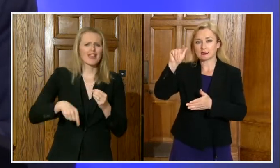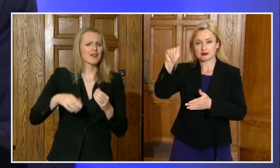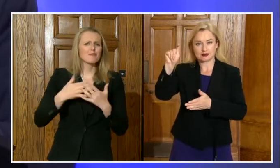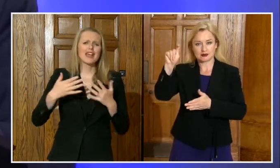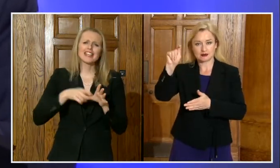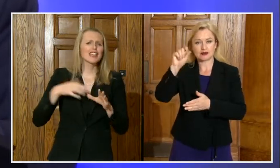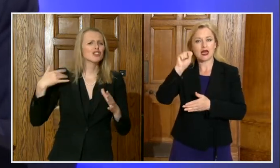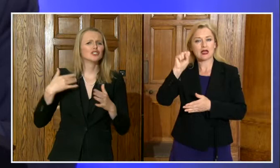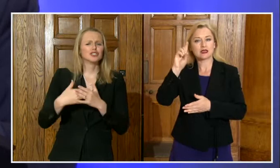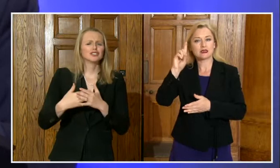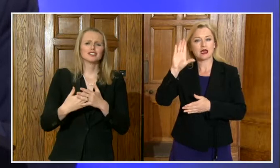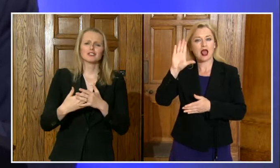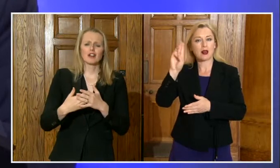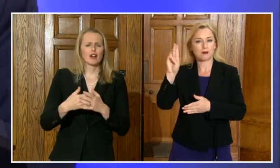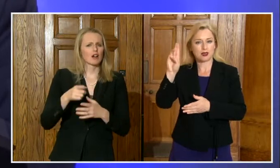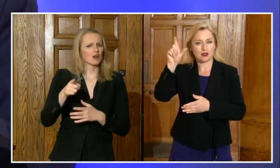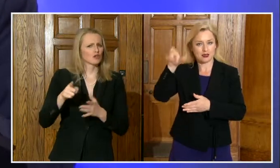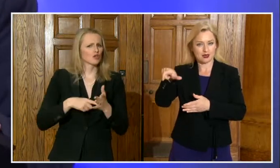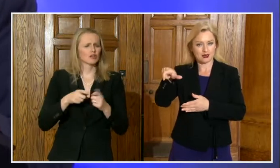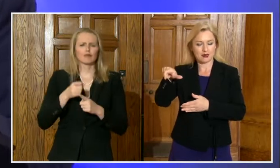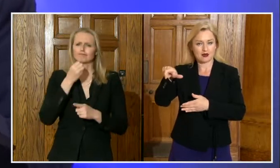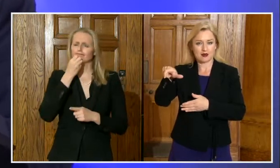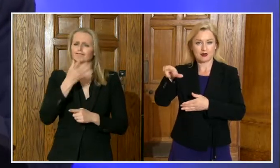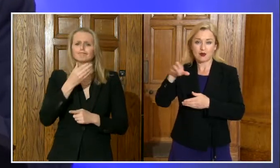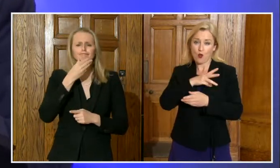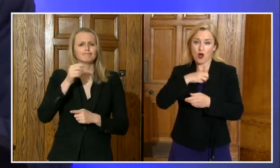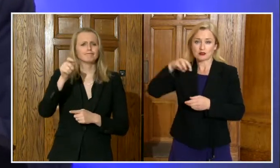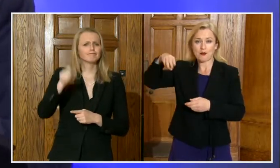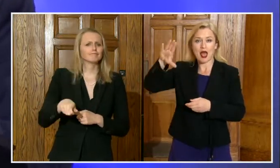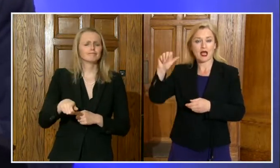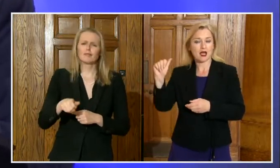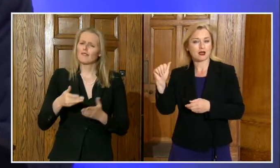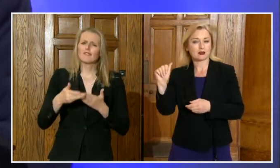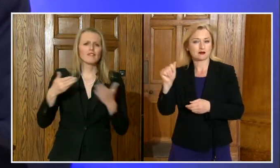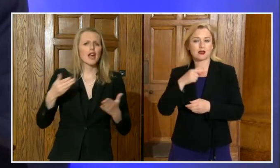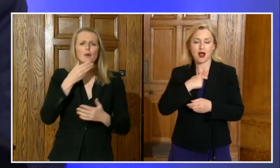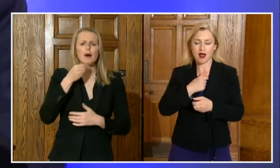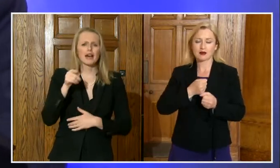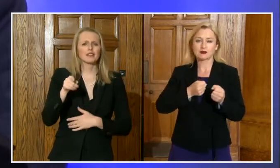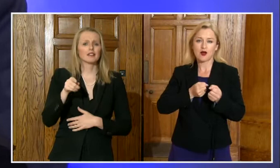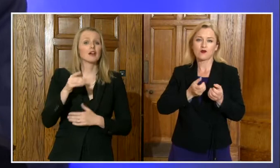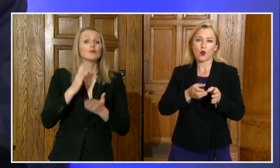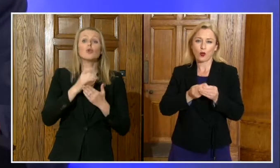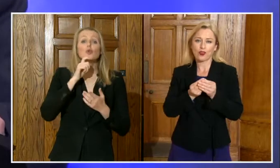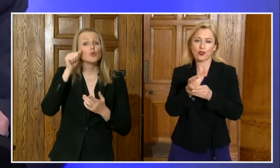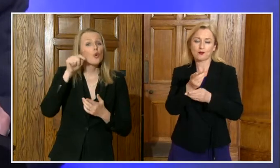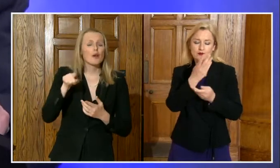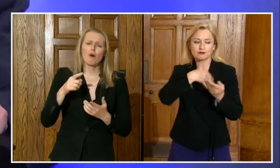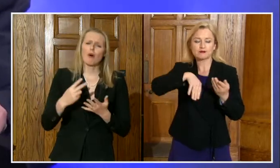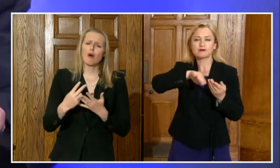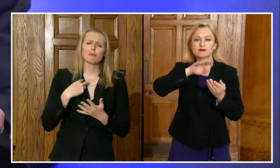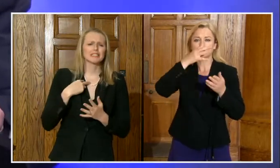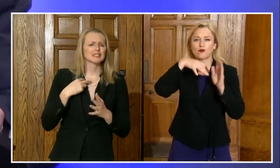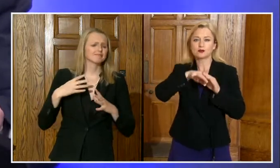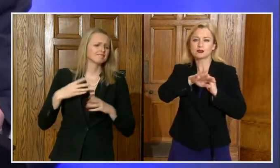to be a fair Deputy Speaker, and I'm sure he'll be sorely missed by all who knew him, and not least by